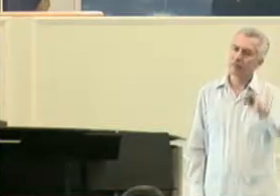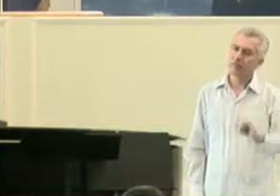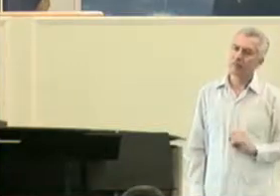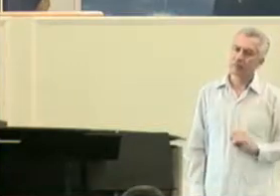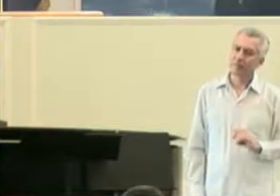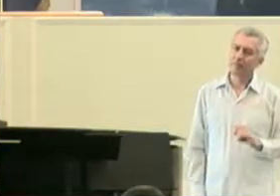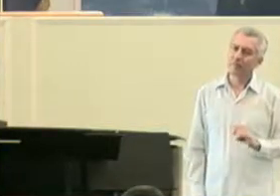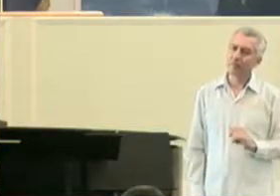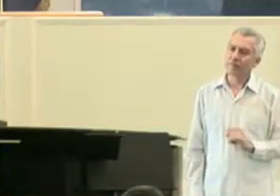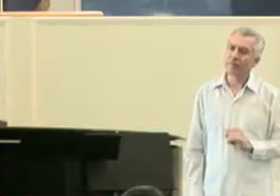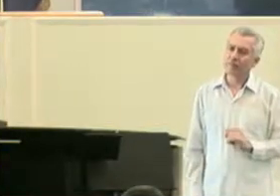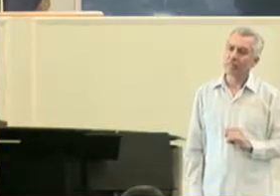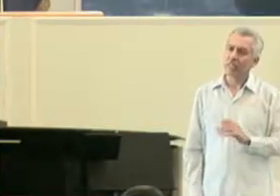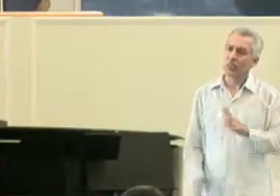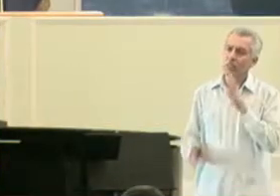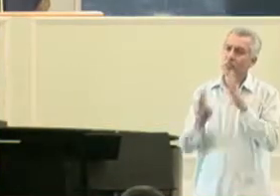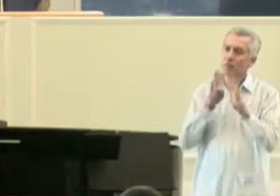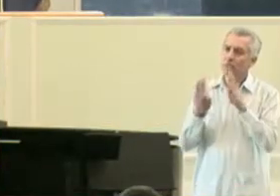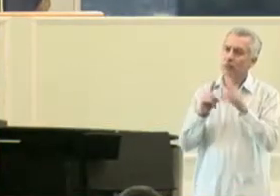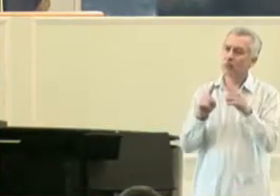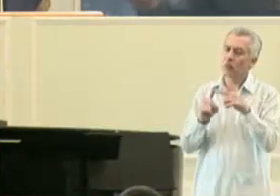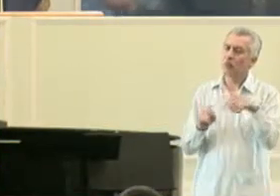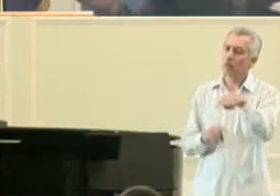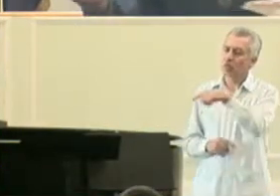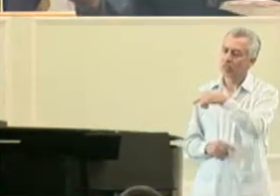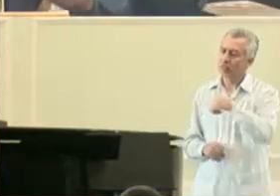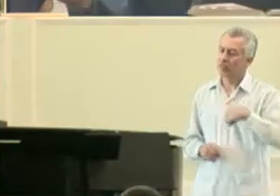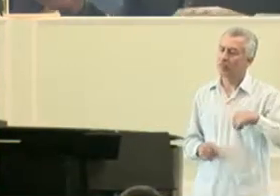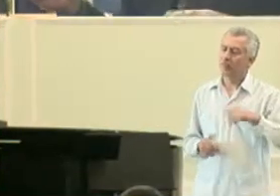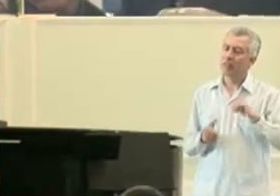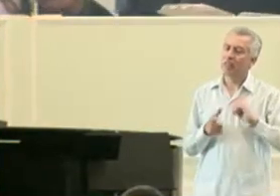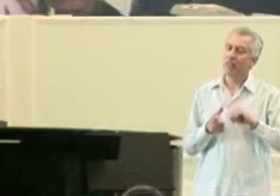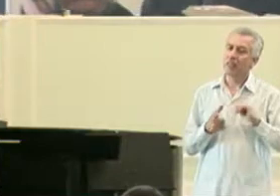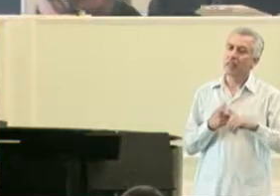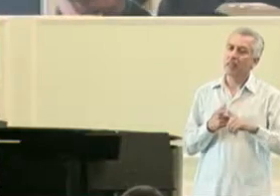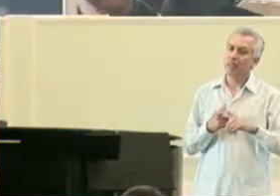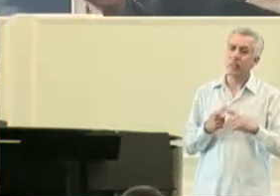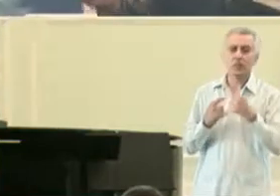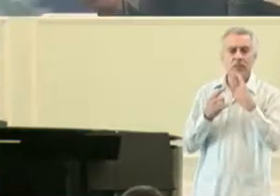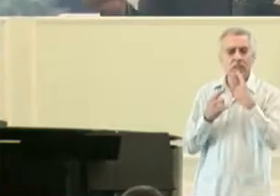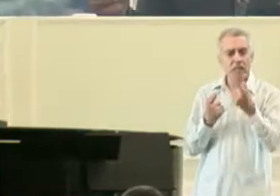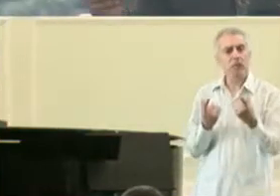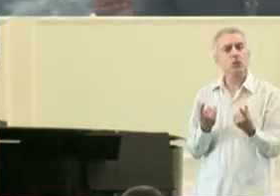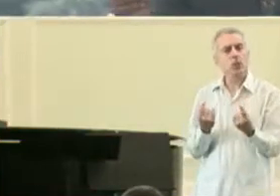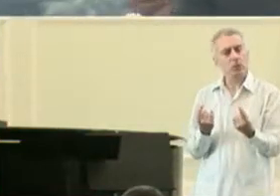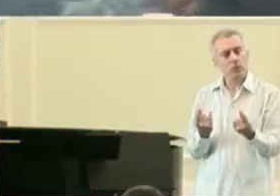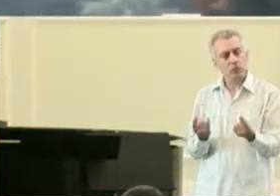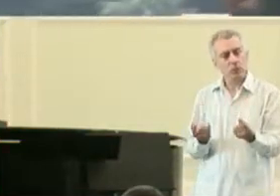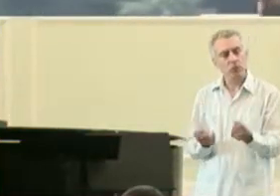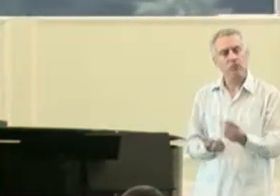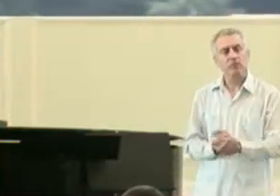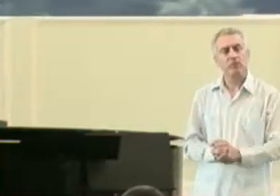us. And then he will communicate with us what we need to do.